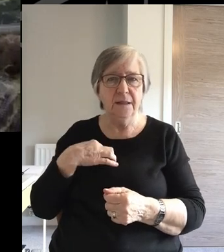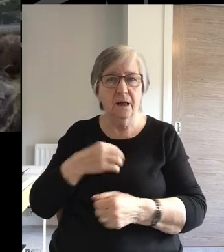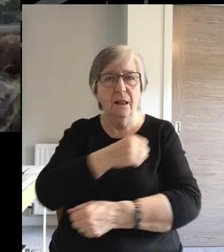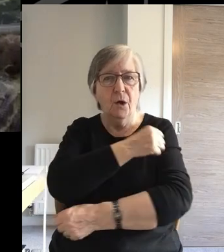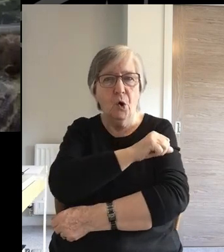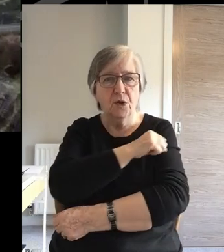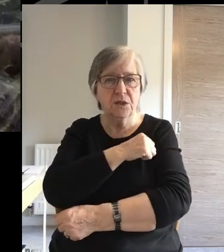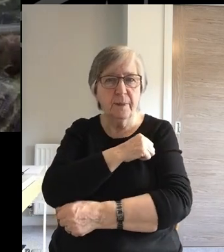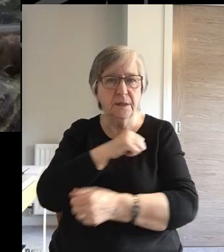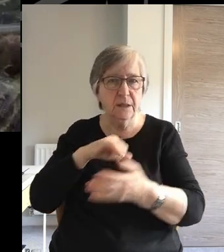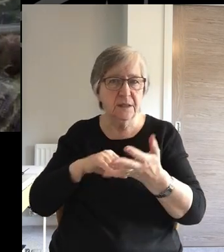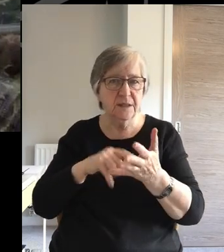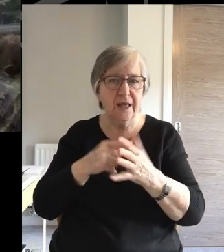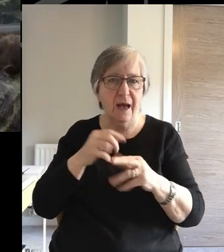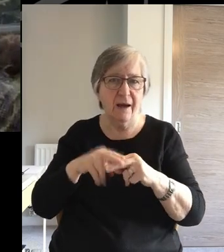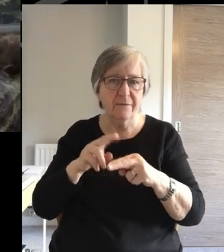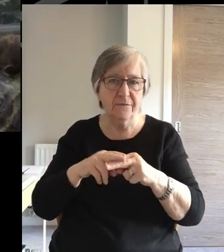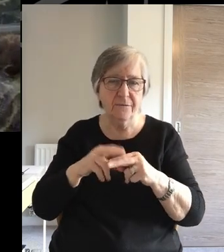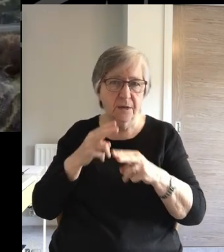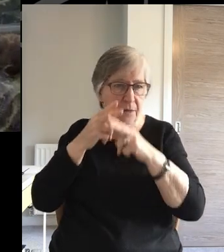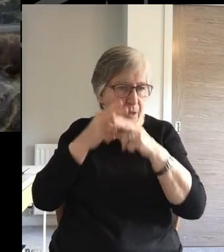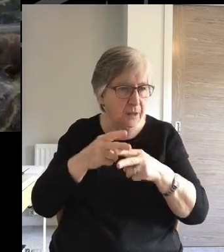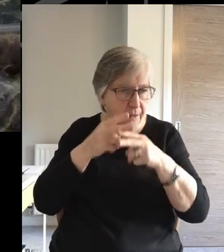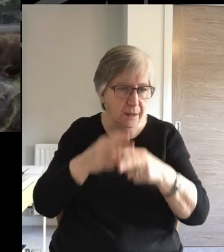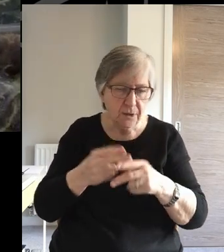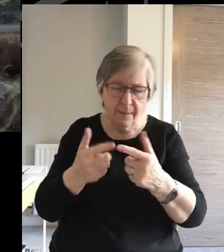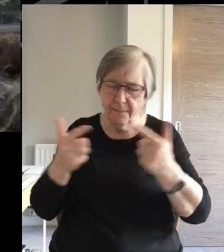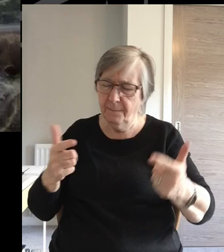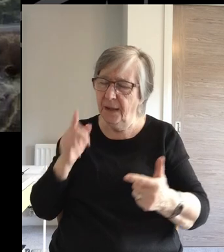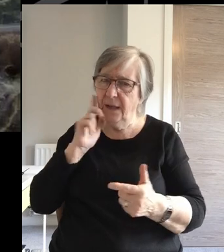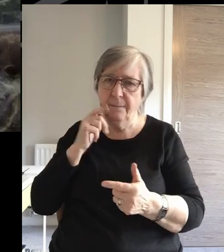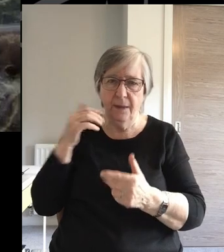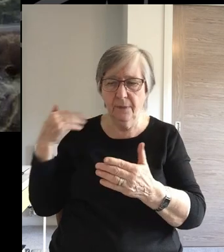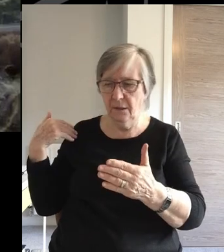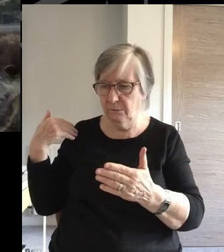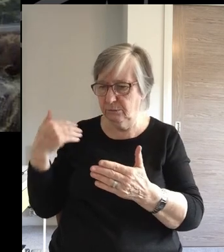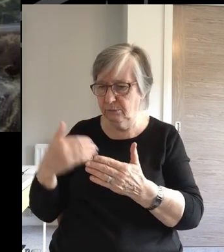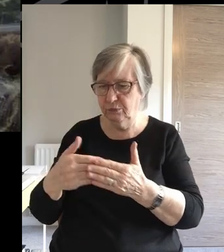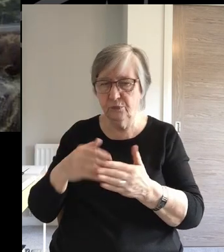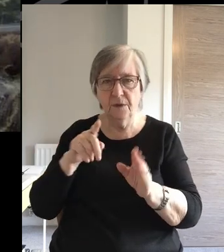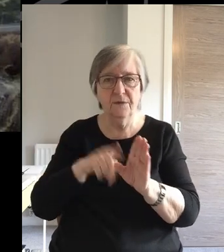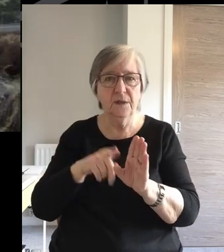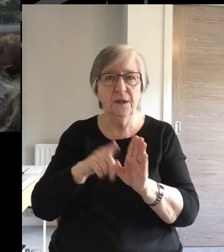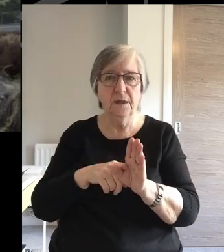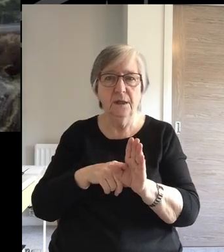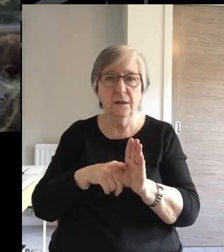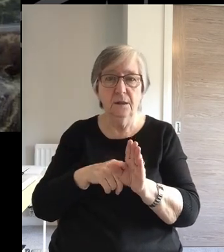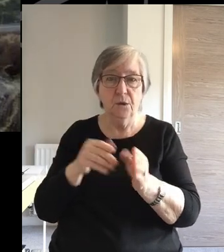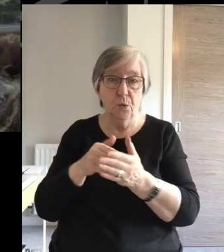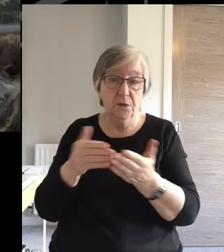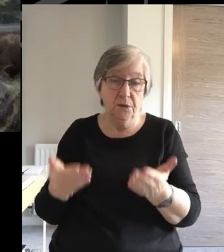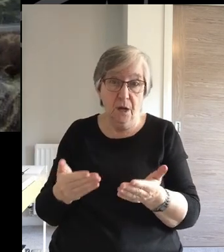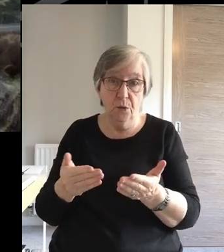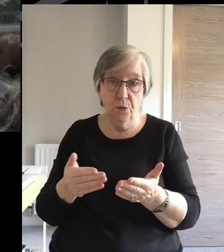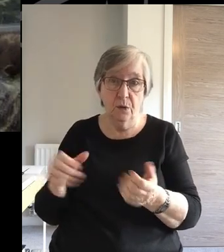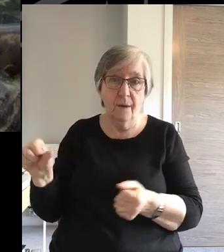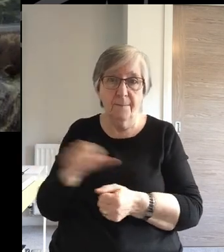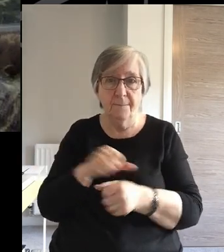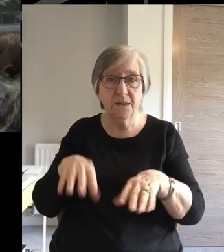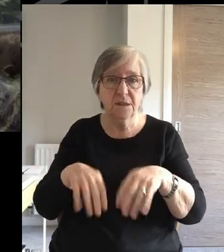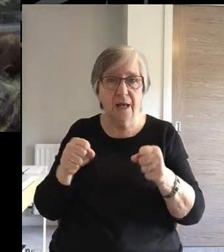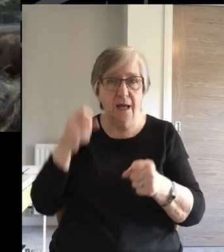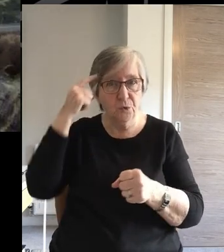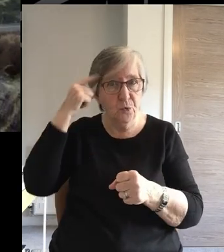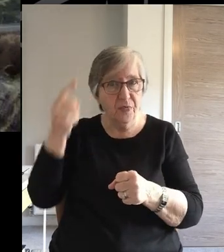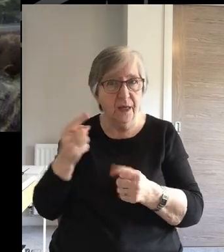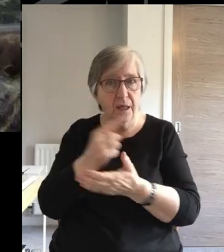have provided exemplary care and attention to many patients over the past year and who now must start to focus